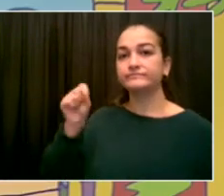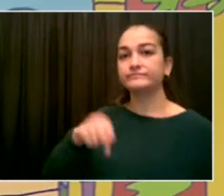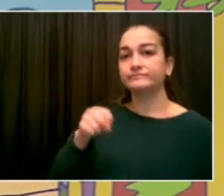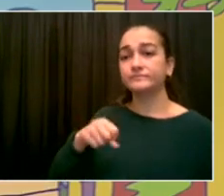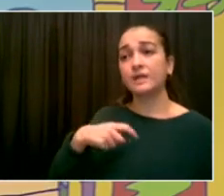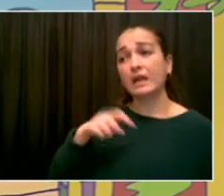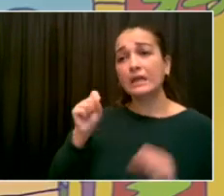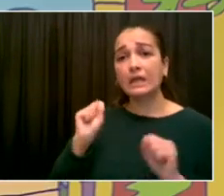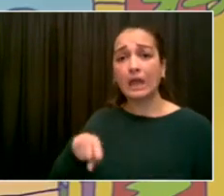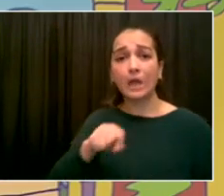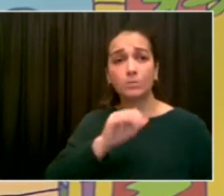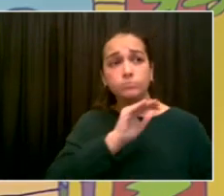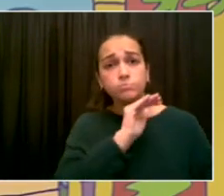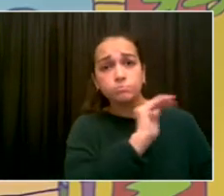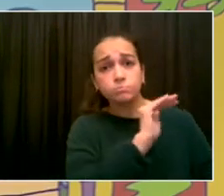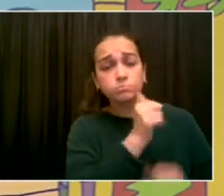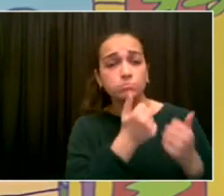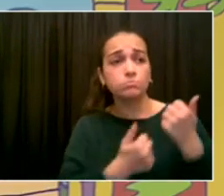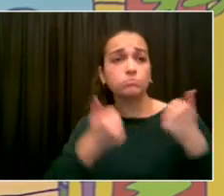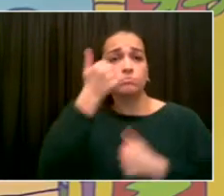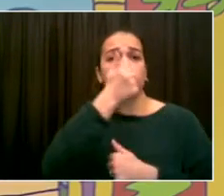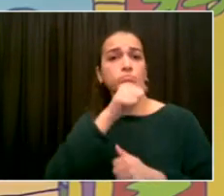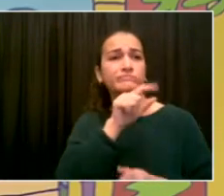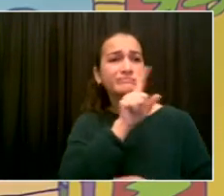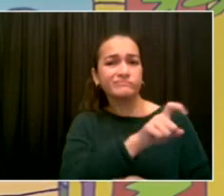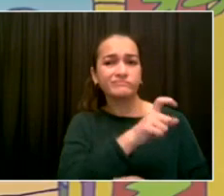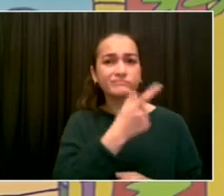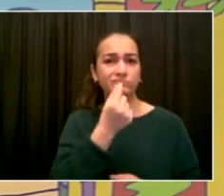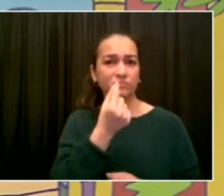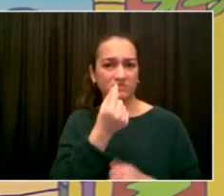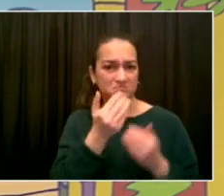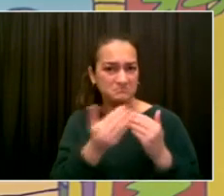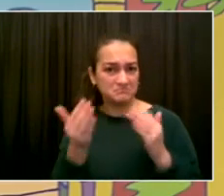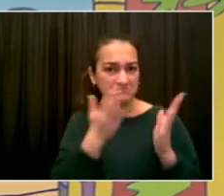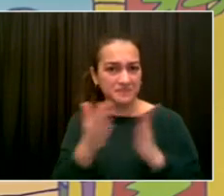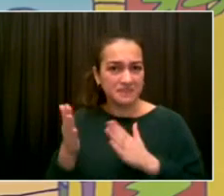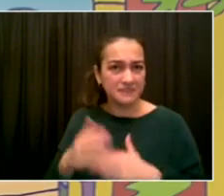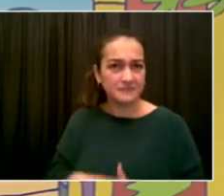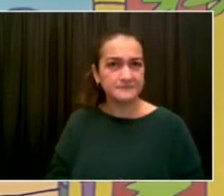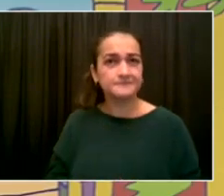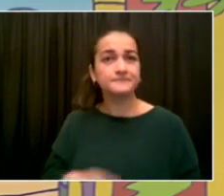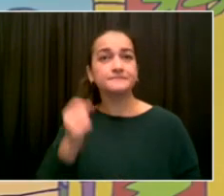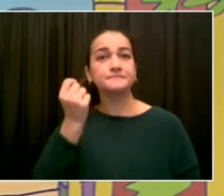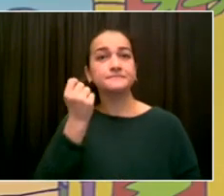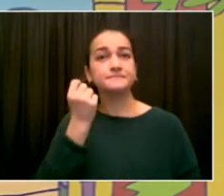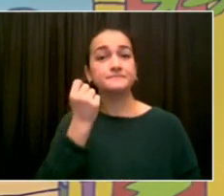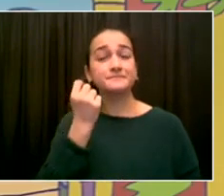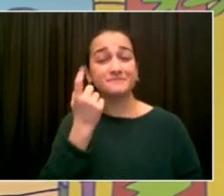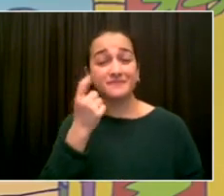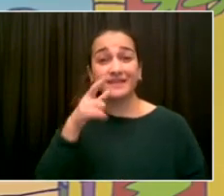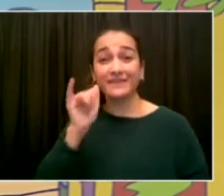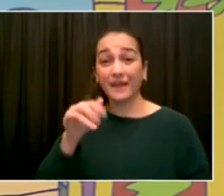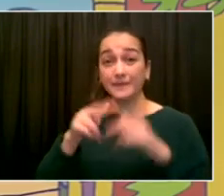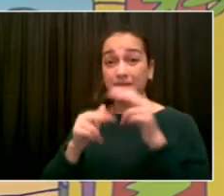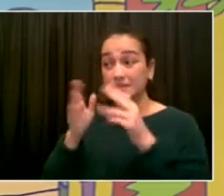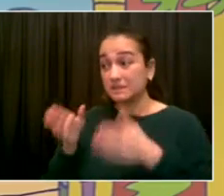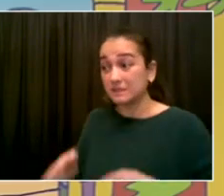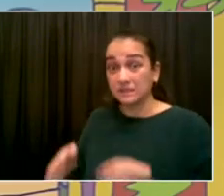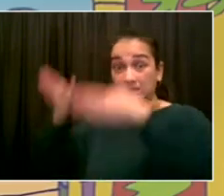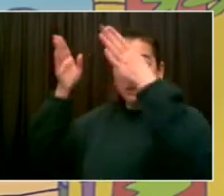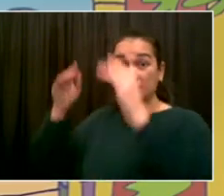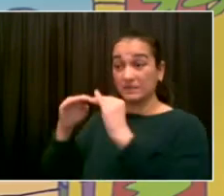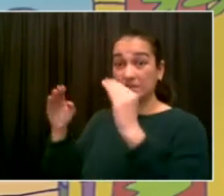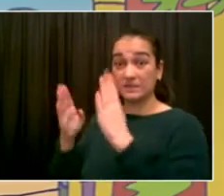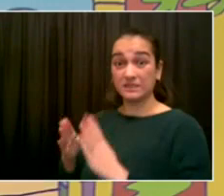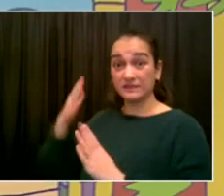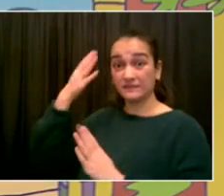that might fall from a facade. That's the core of this. But you're making a good point. You've got building owners who put up facades before